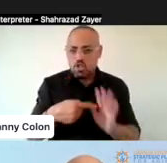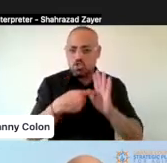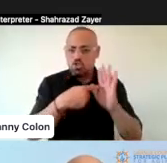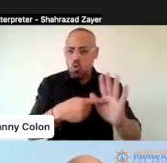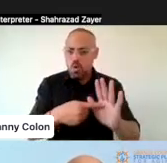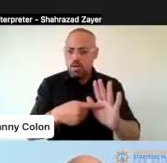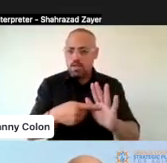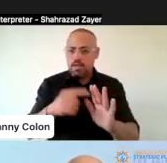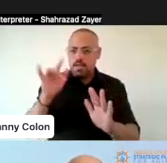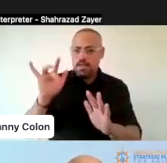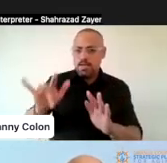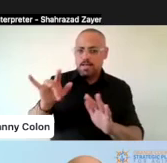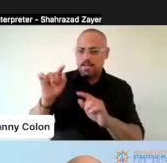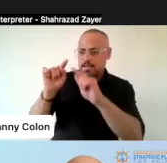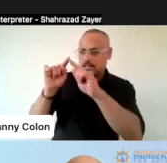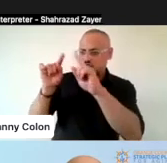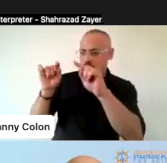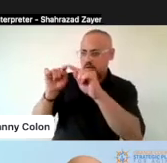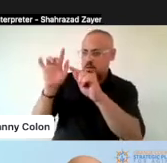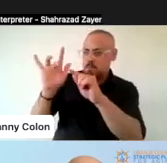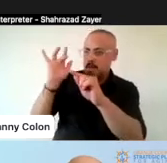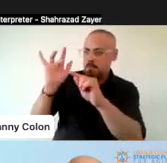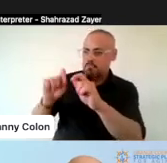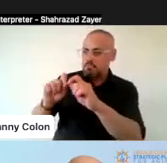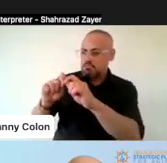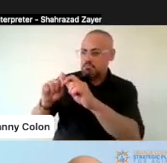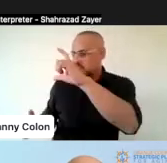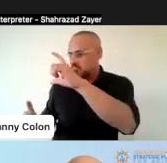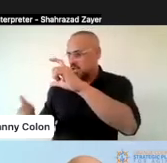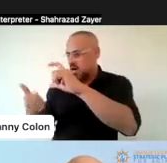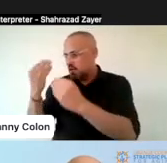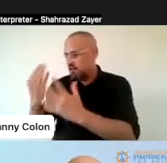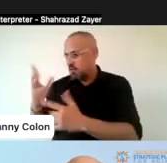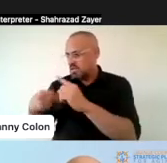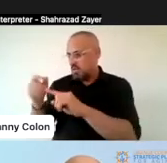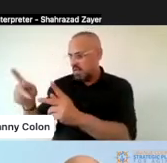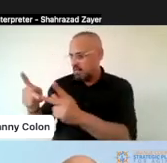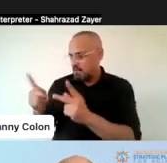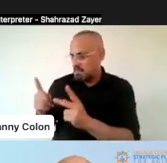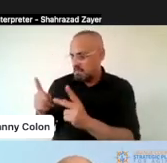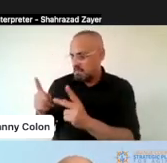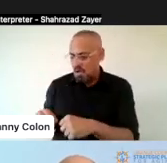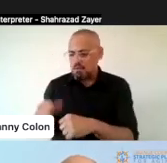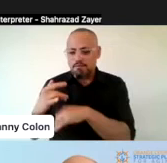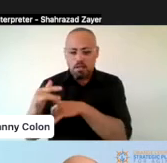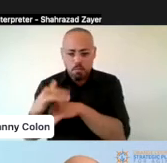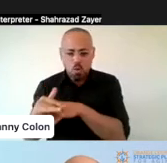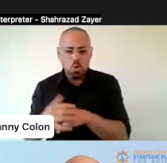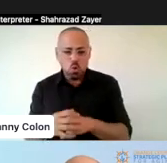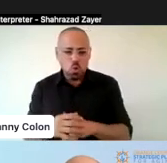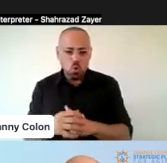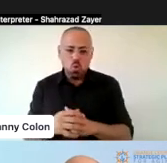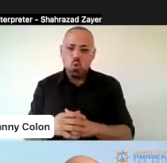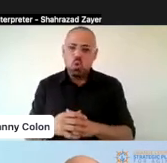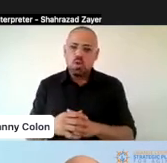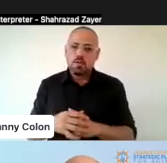click over here on this little triangle, it'll show you the other information about that layer that's available. So